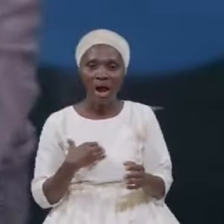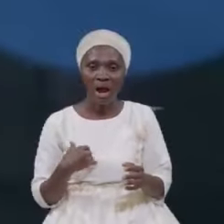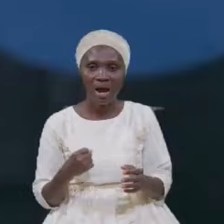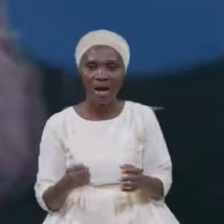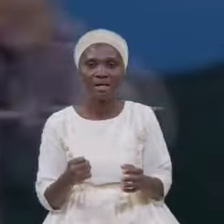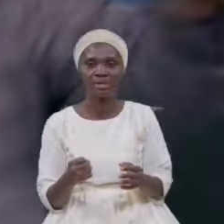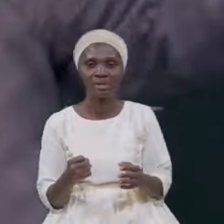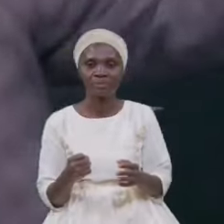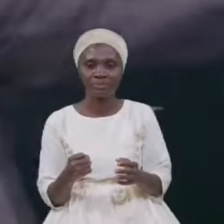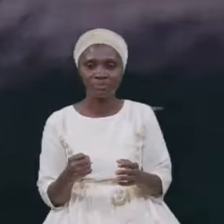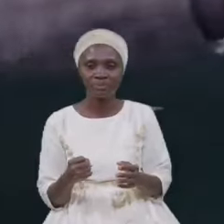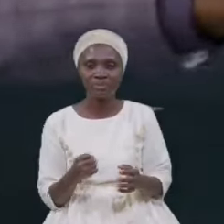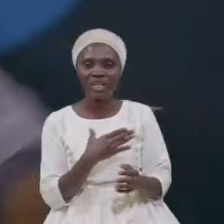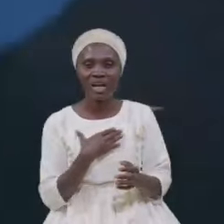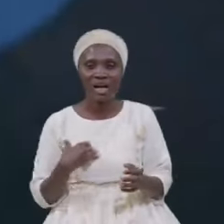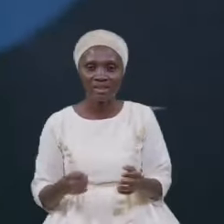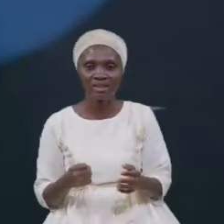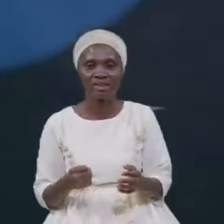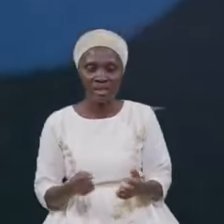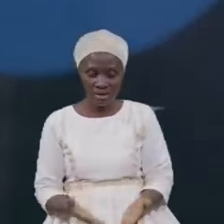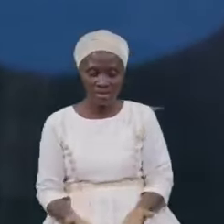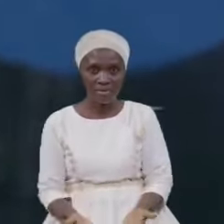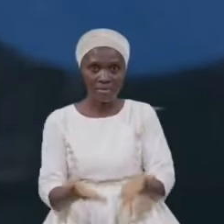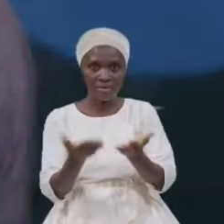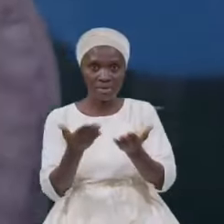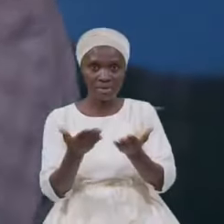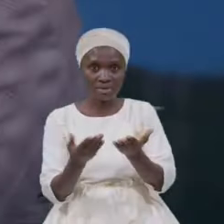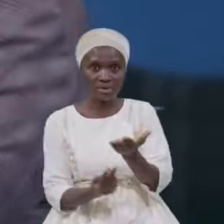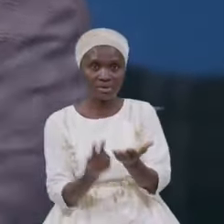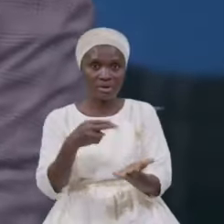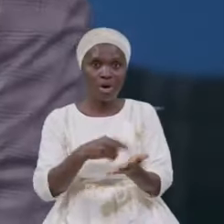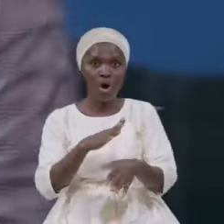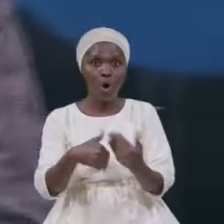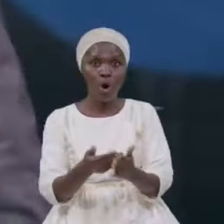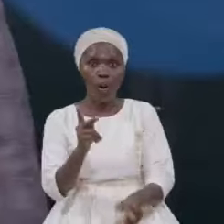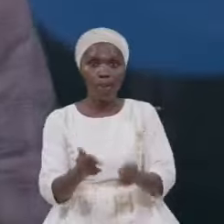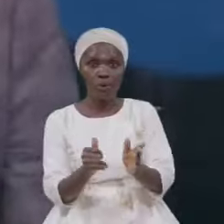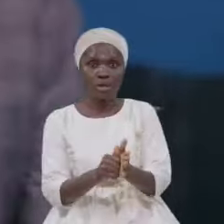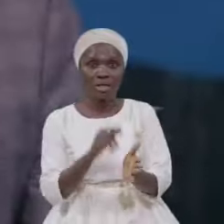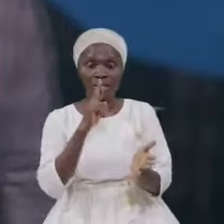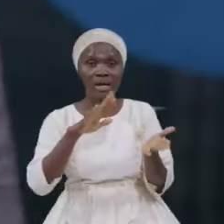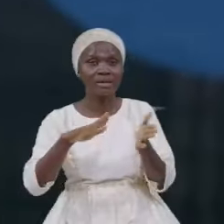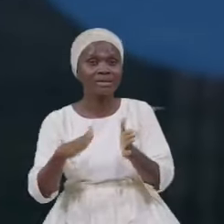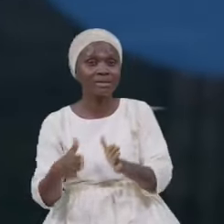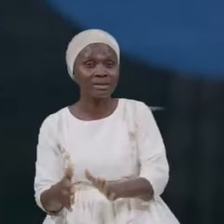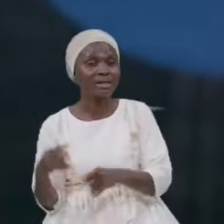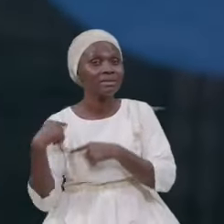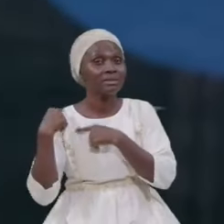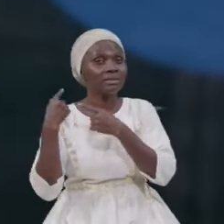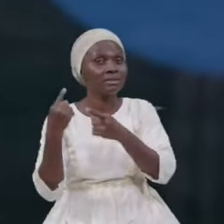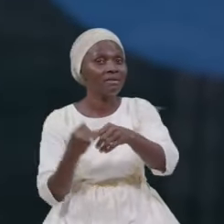dead from the very foundation of the world until the final day. That's going to be the